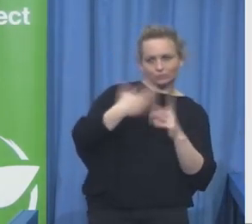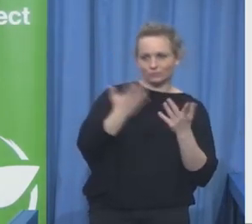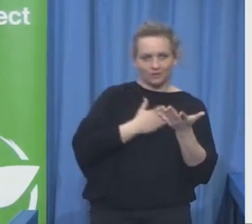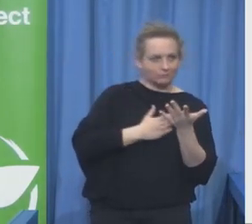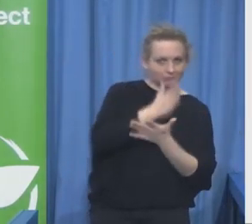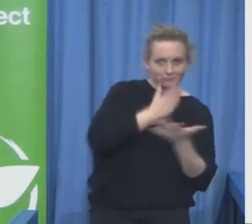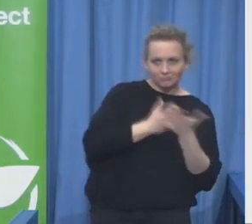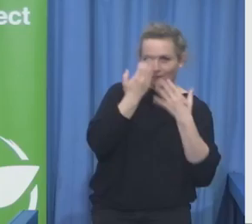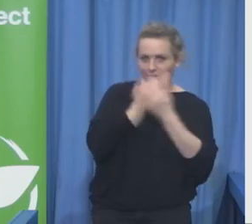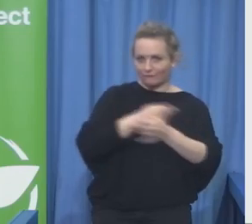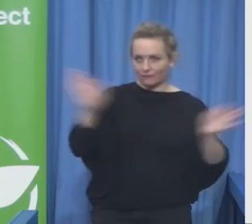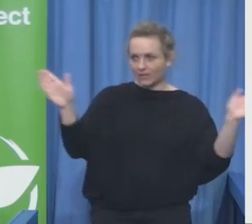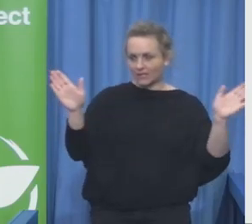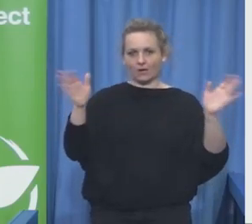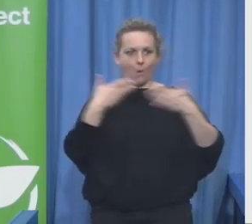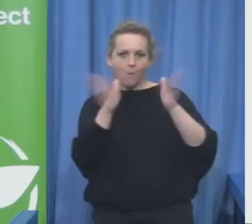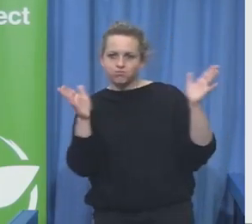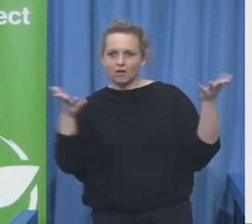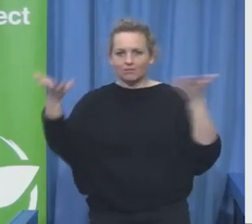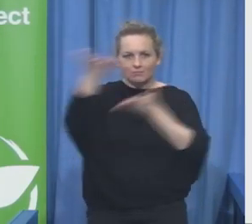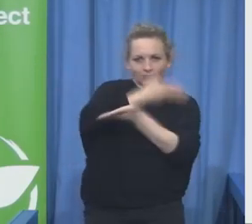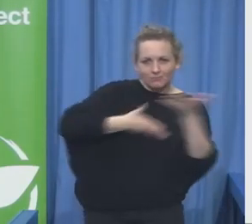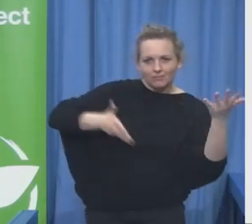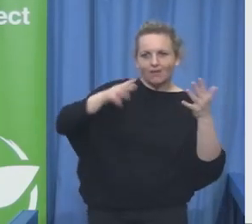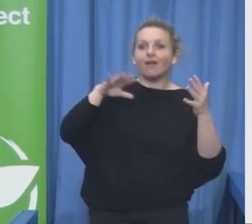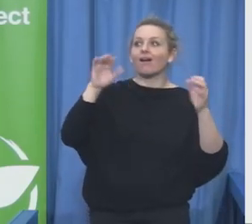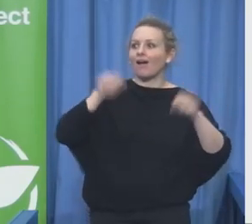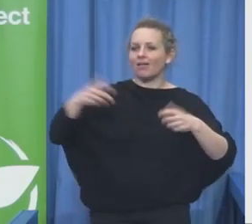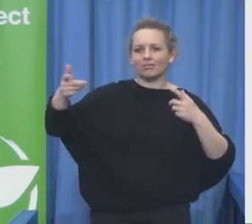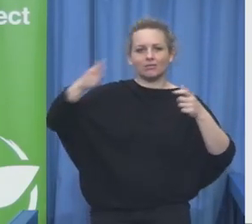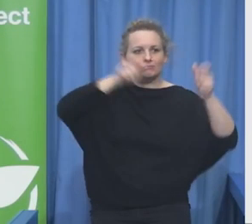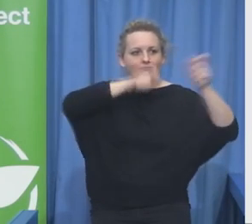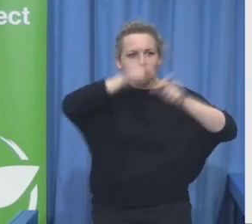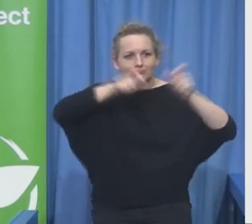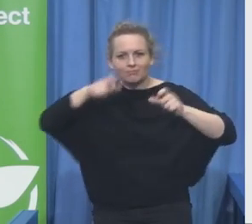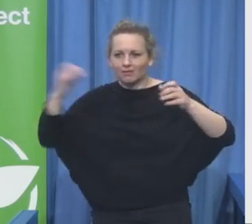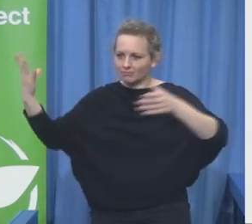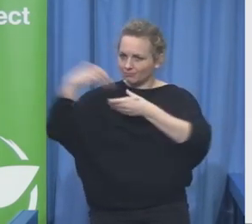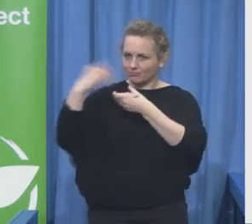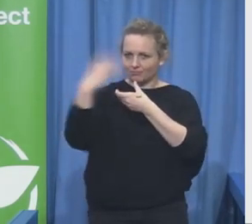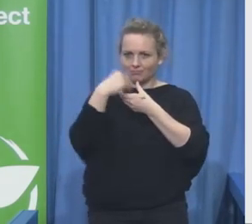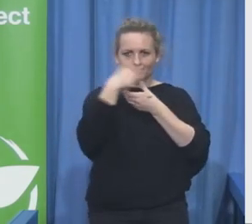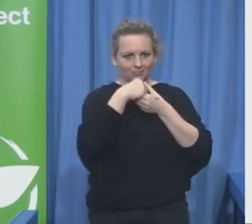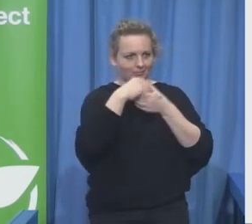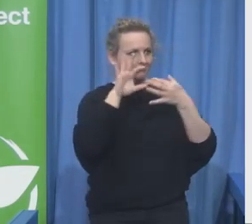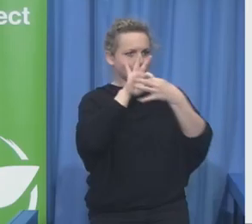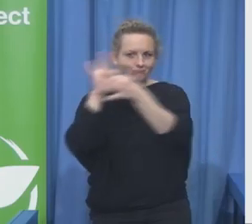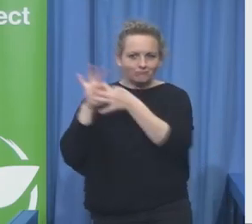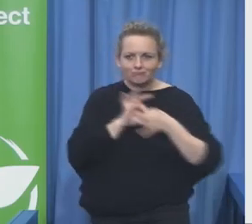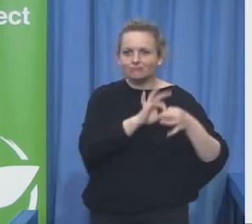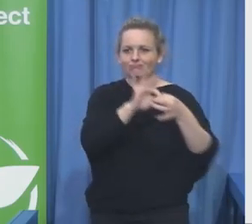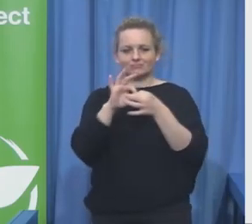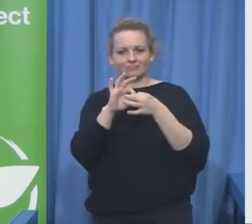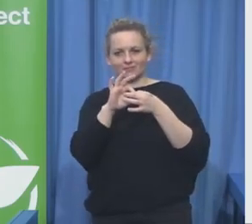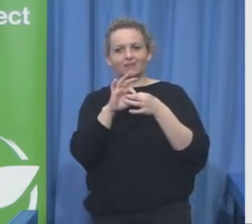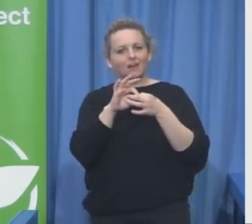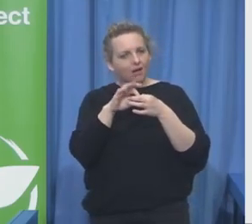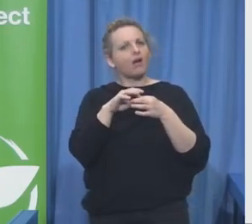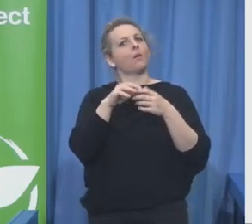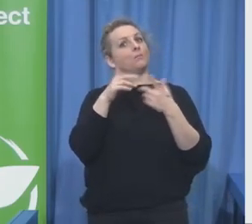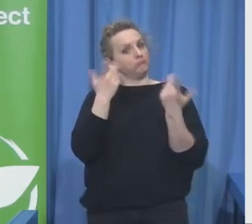single employee at Microsoft. And as part of the onboarding process, everybody has to take the accessibility training to understand what